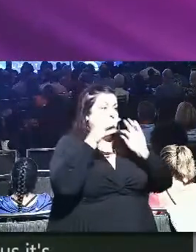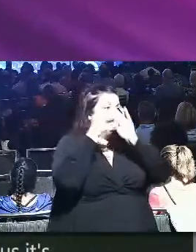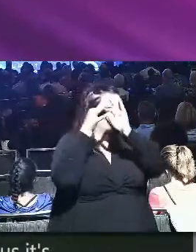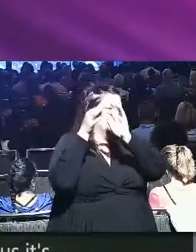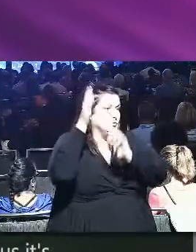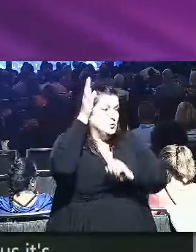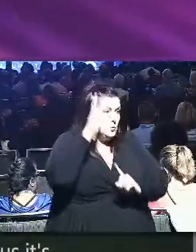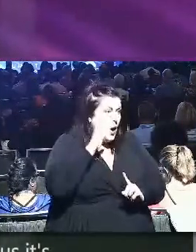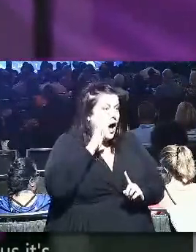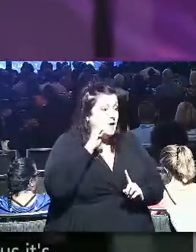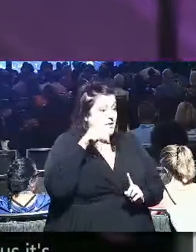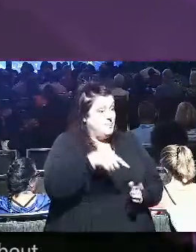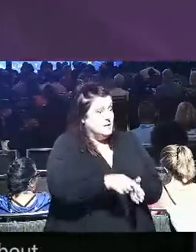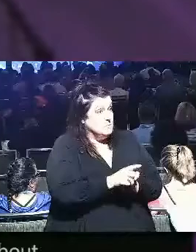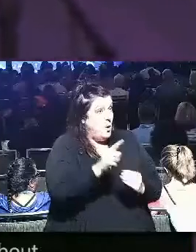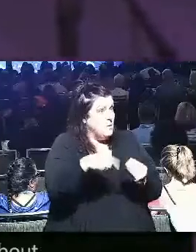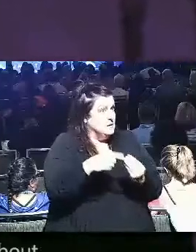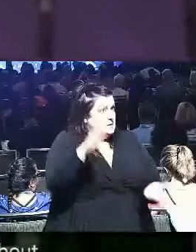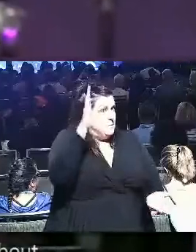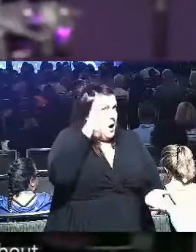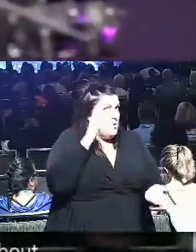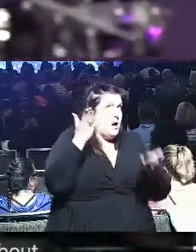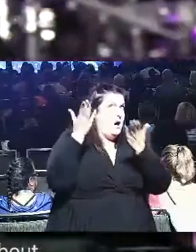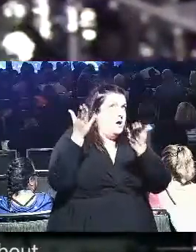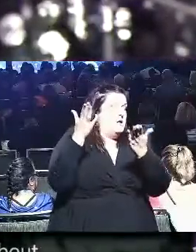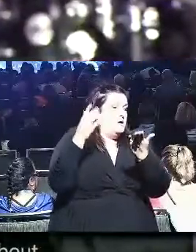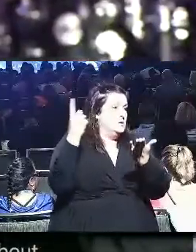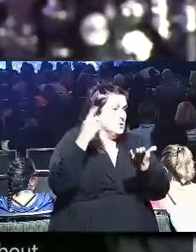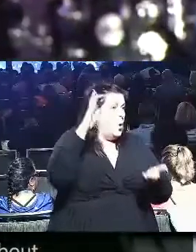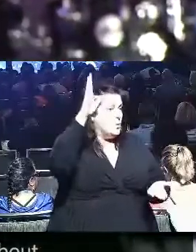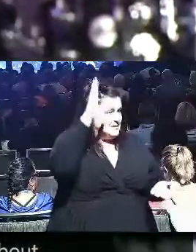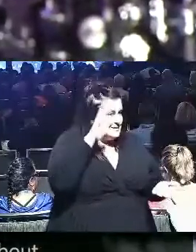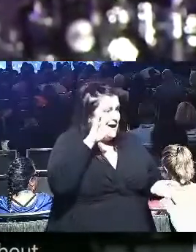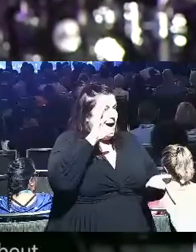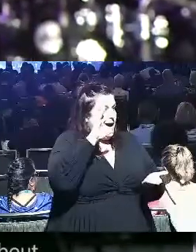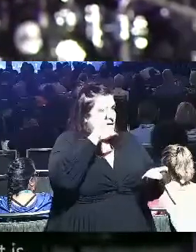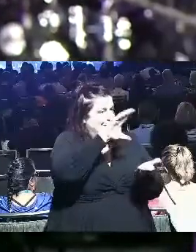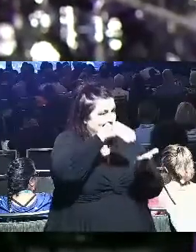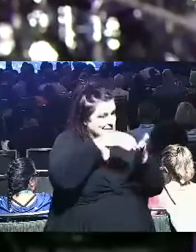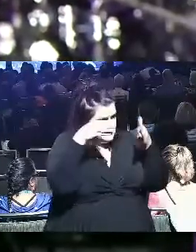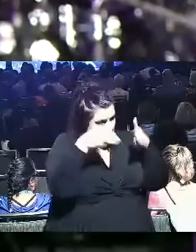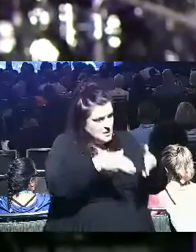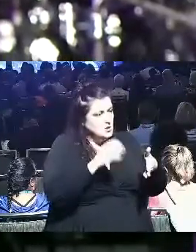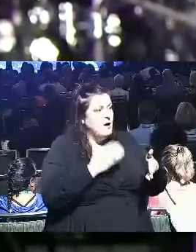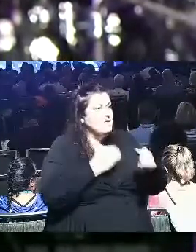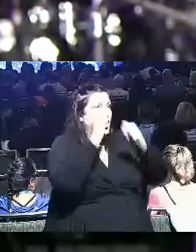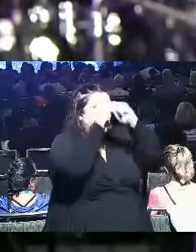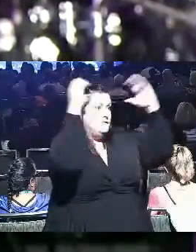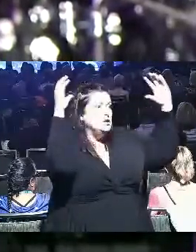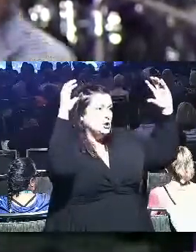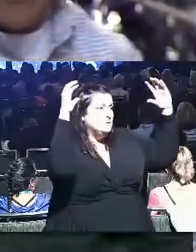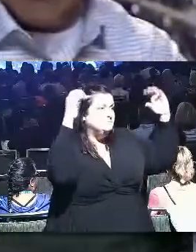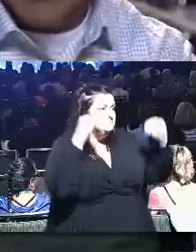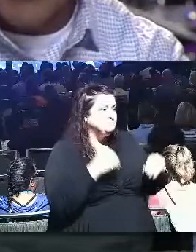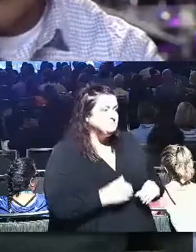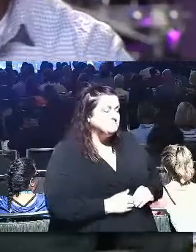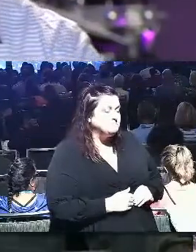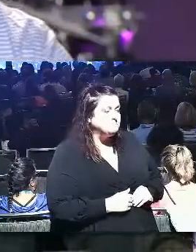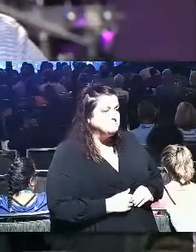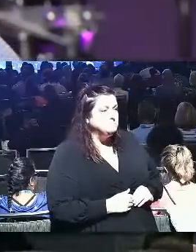about God at this very moment, and it will always be God at the center of any vision we talk